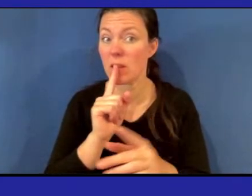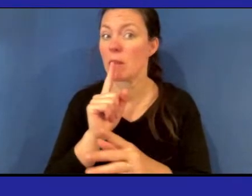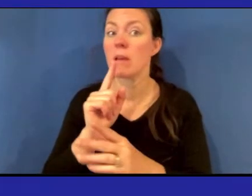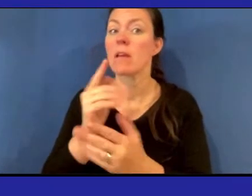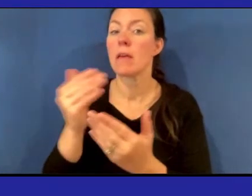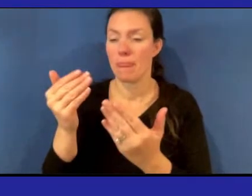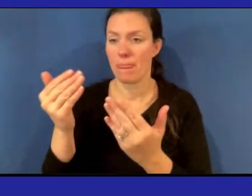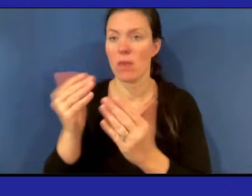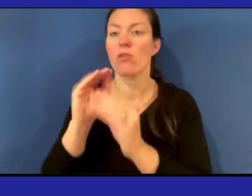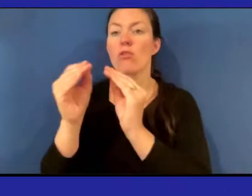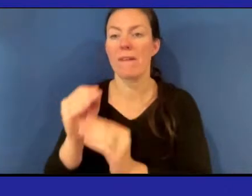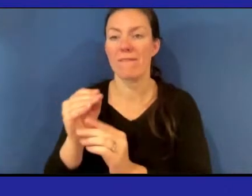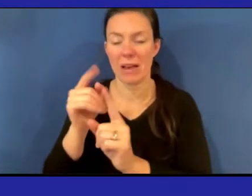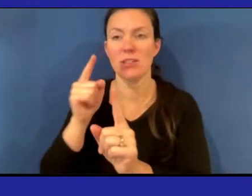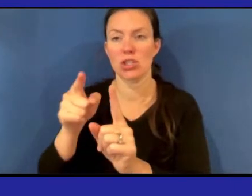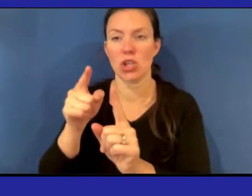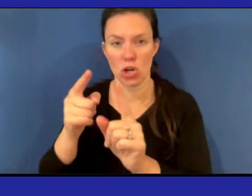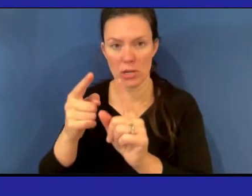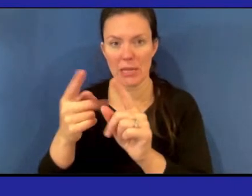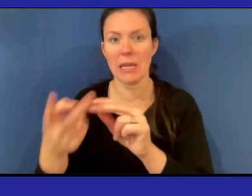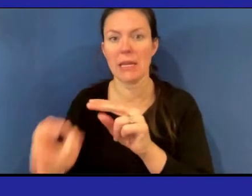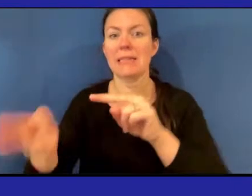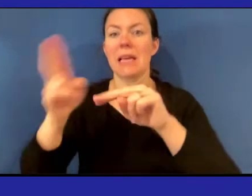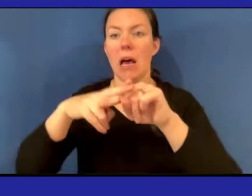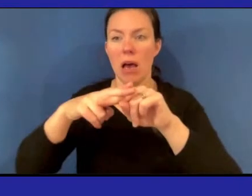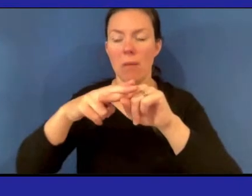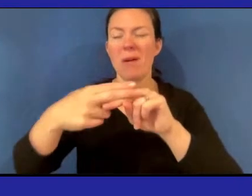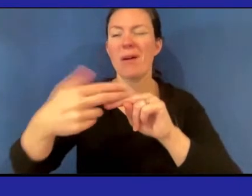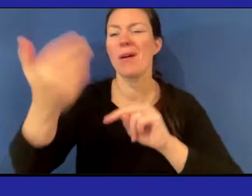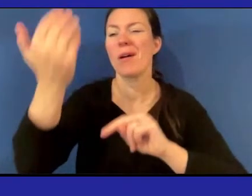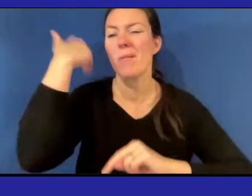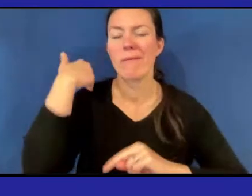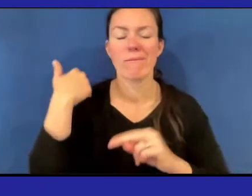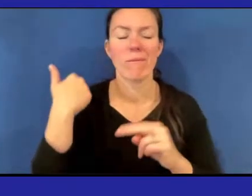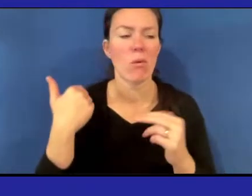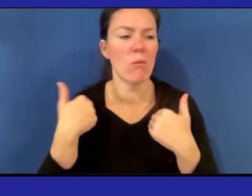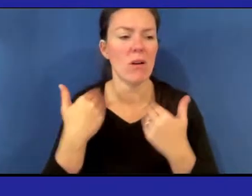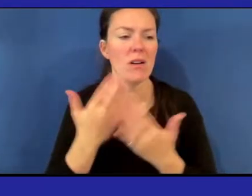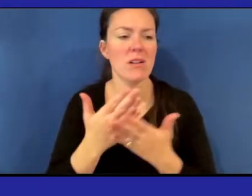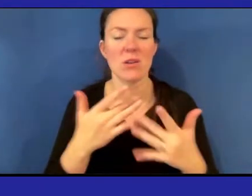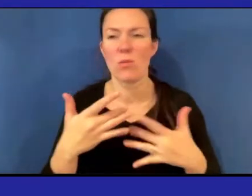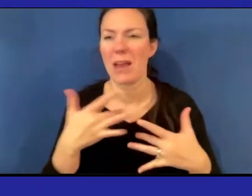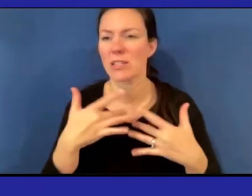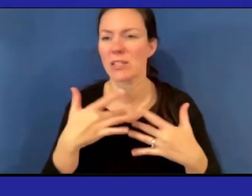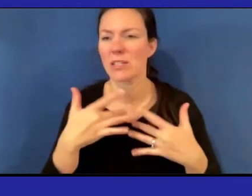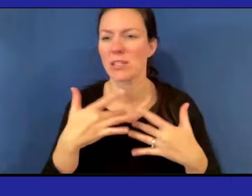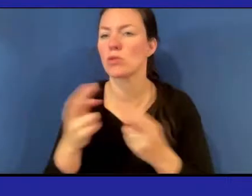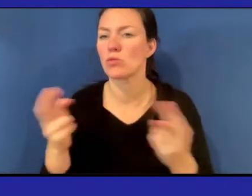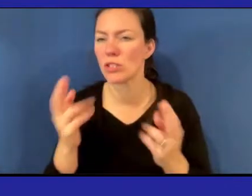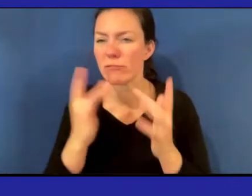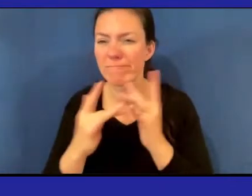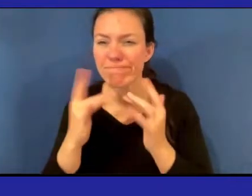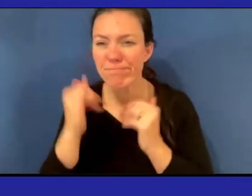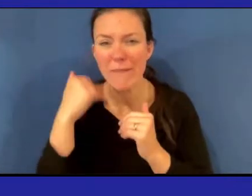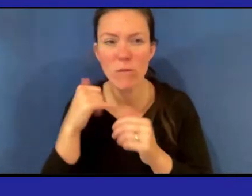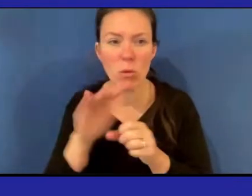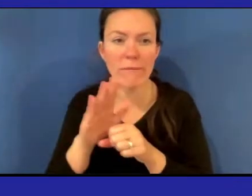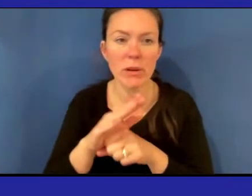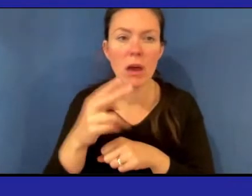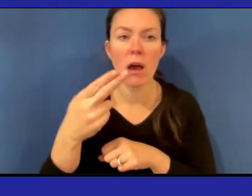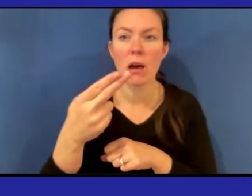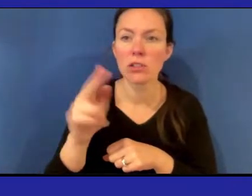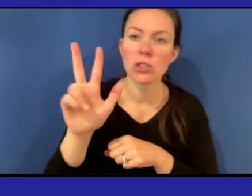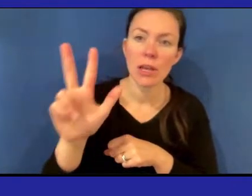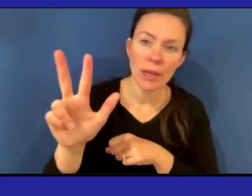think initially it was a concern about of resources, right? Do we have enough H3